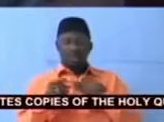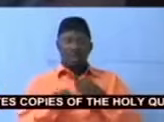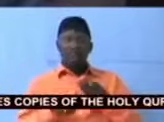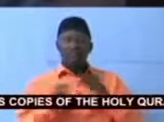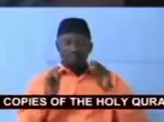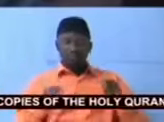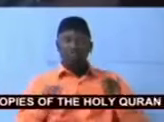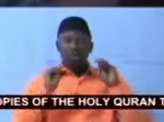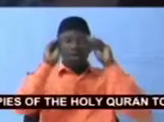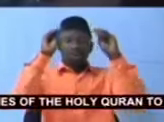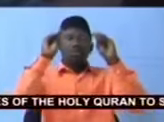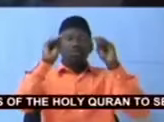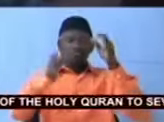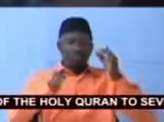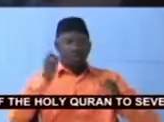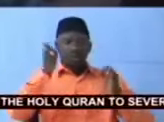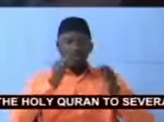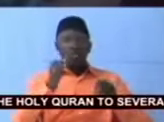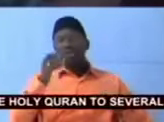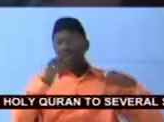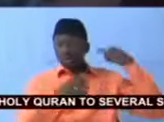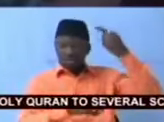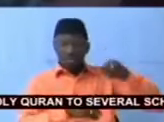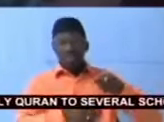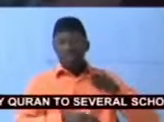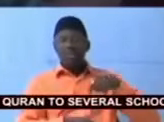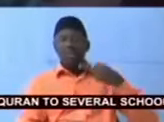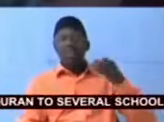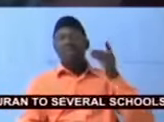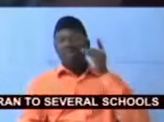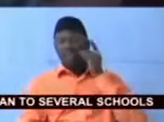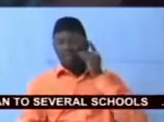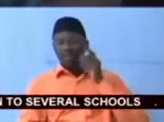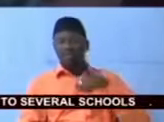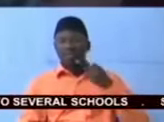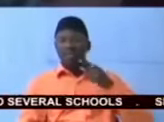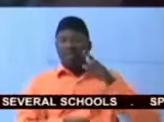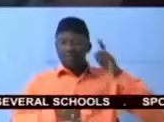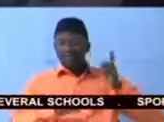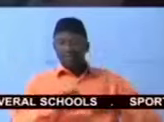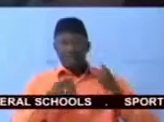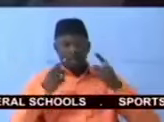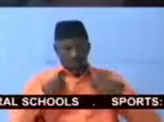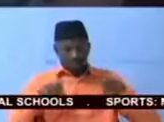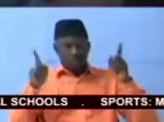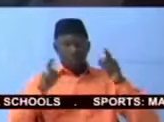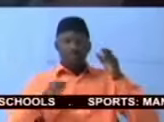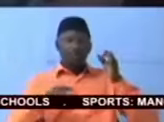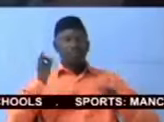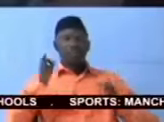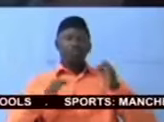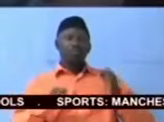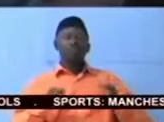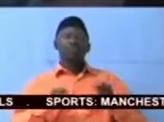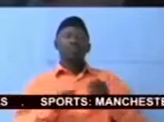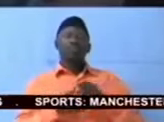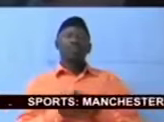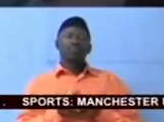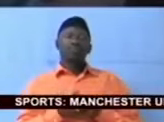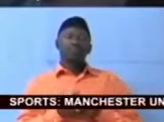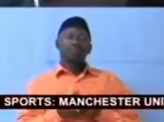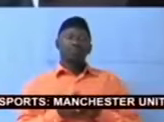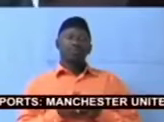sentencing ne mbir bi dañ ko toxal be benen bes bi ci wal ko até the prosecutor at the time rose